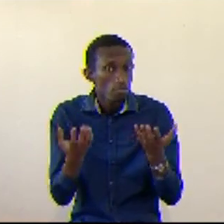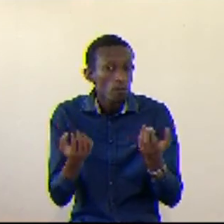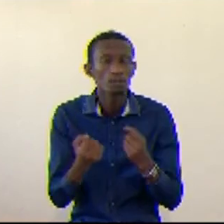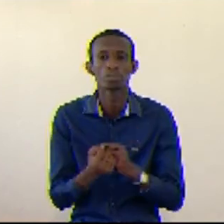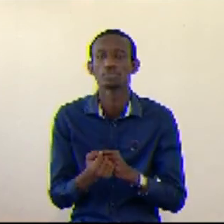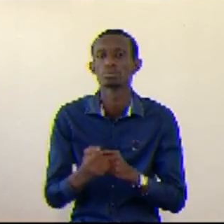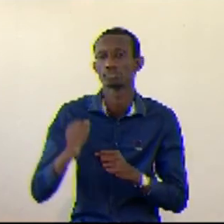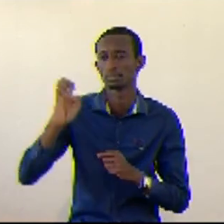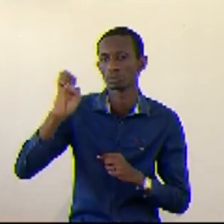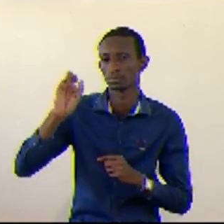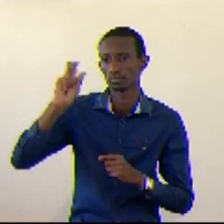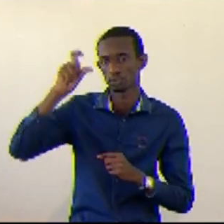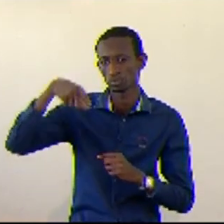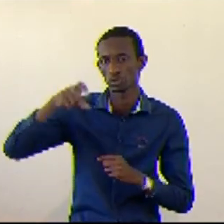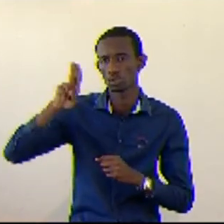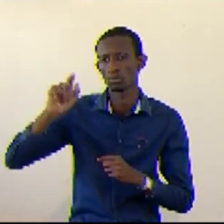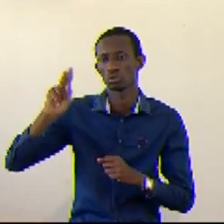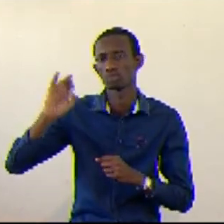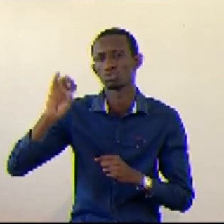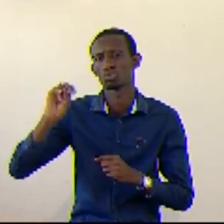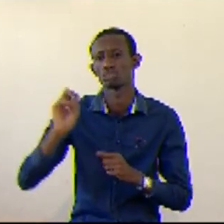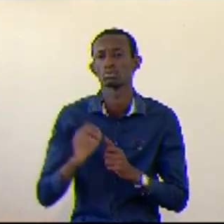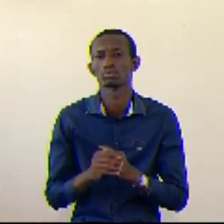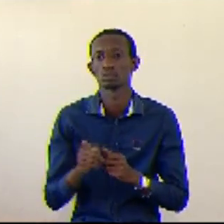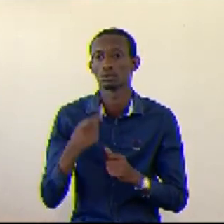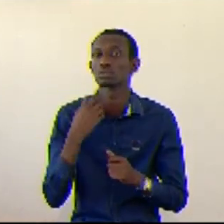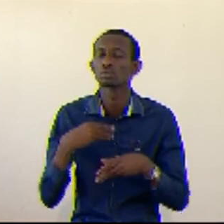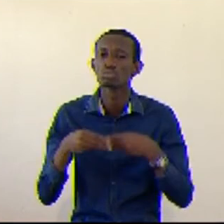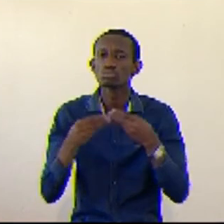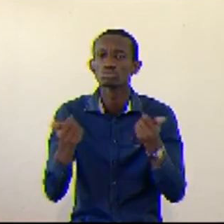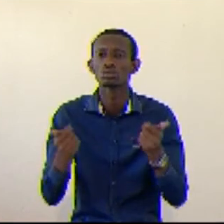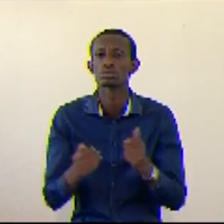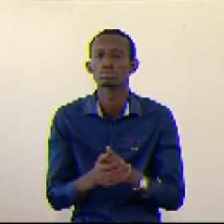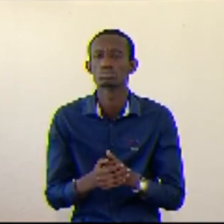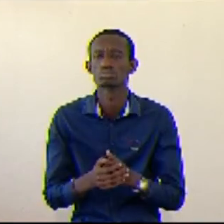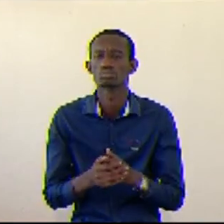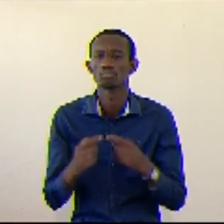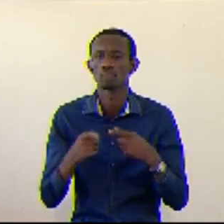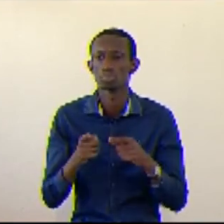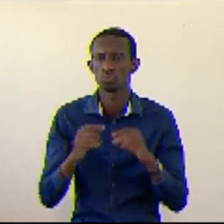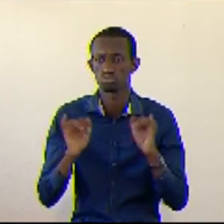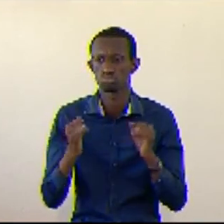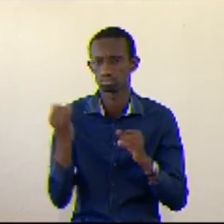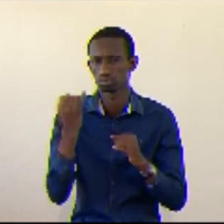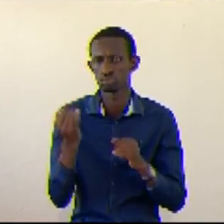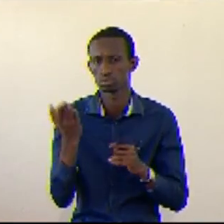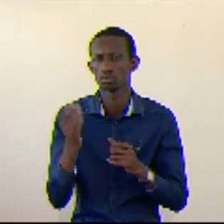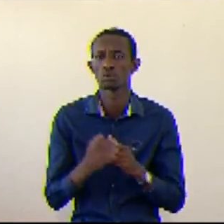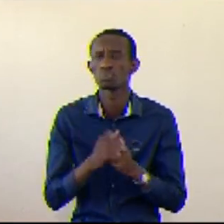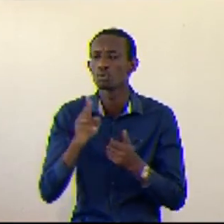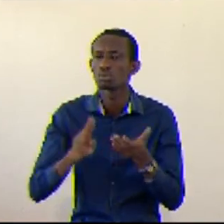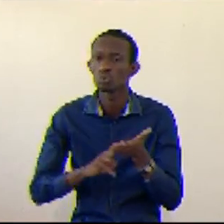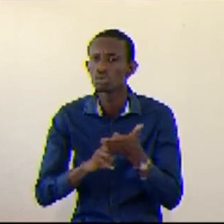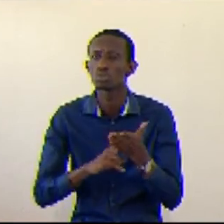equations. Normally, cubic equations are not easy to solve, but when you try to graph them using